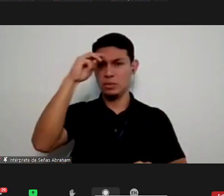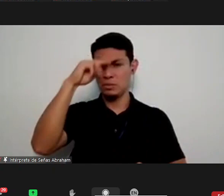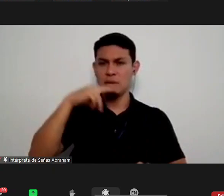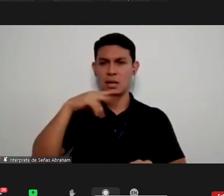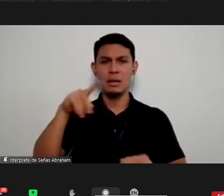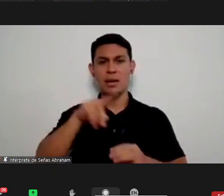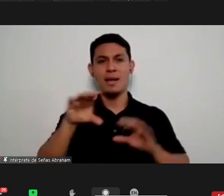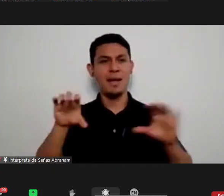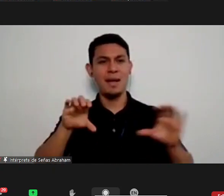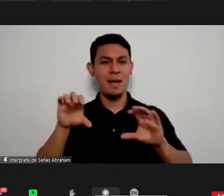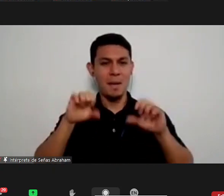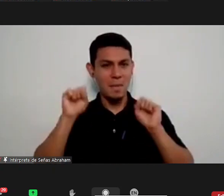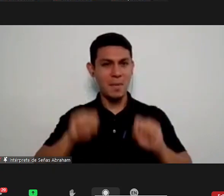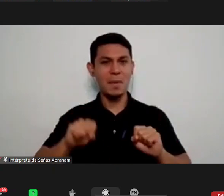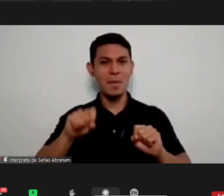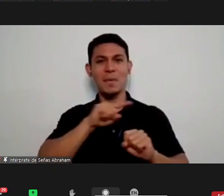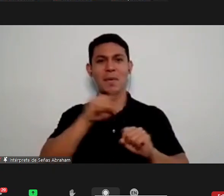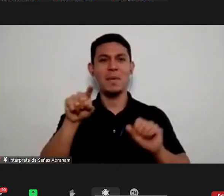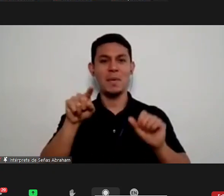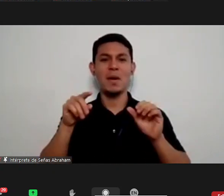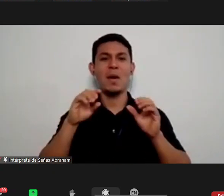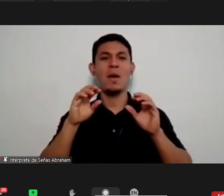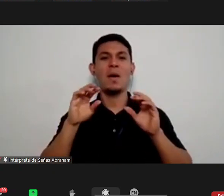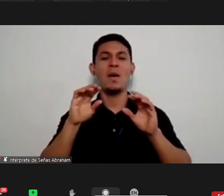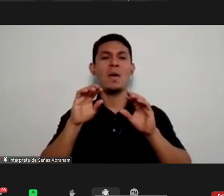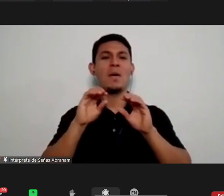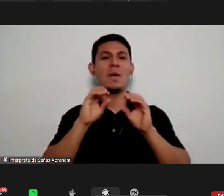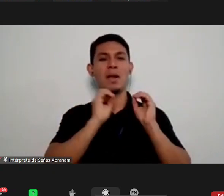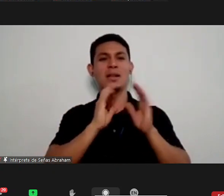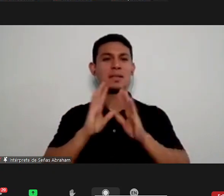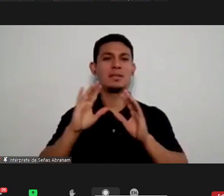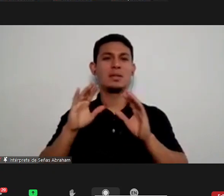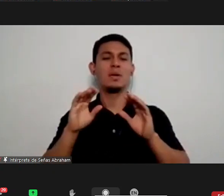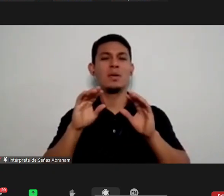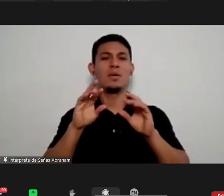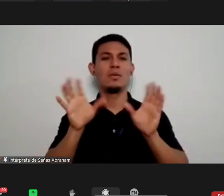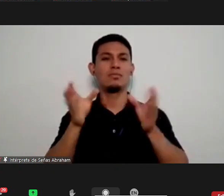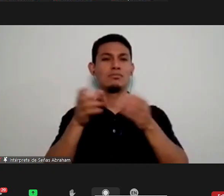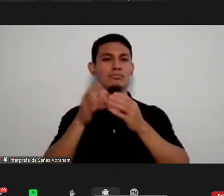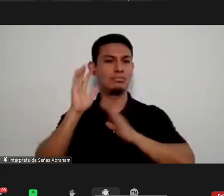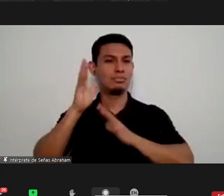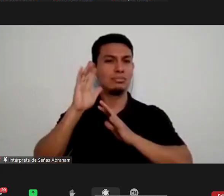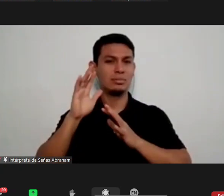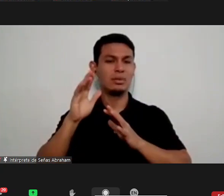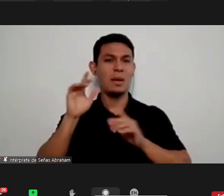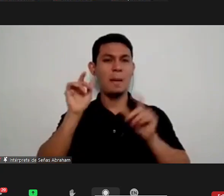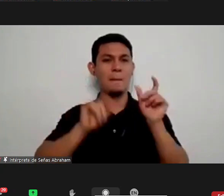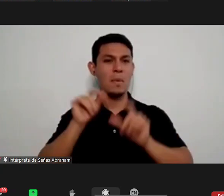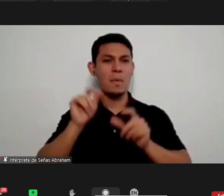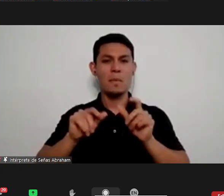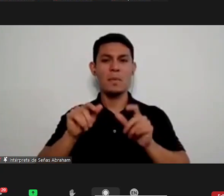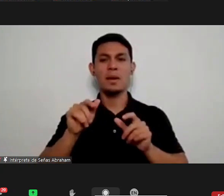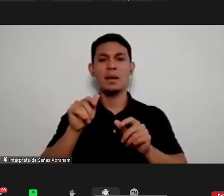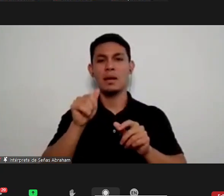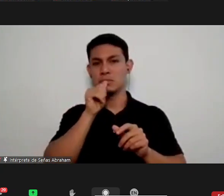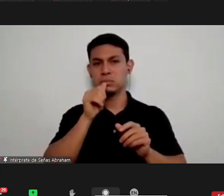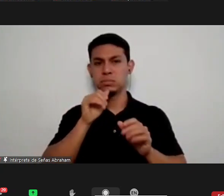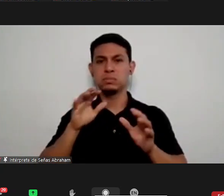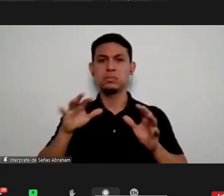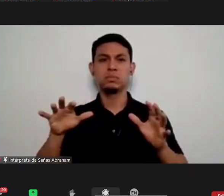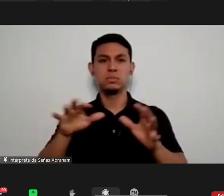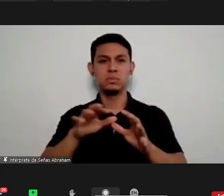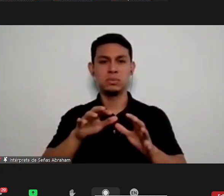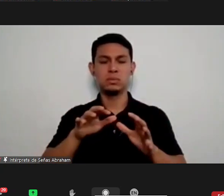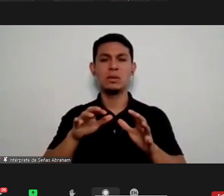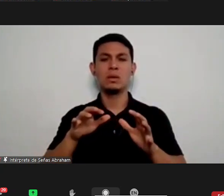justice and human rights that are made possible the organization of the international forum public public